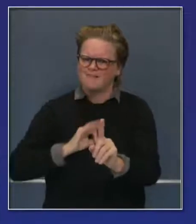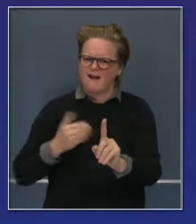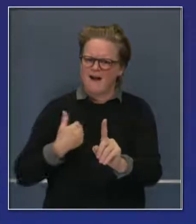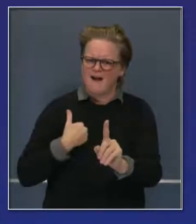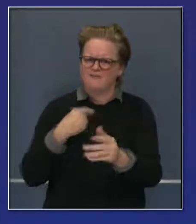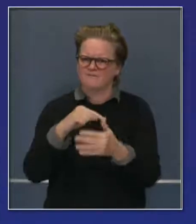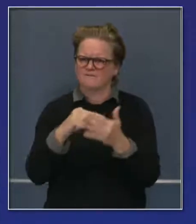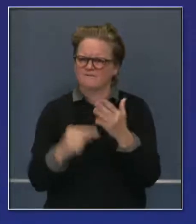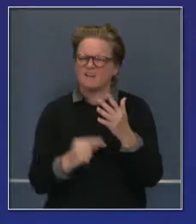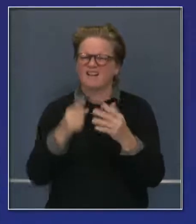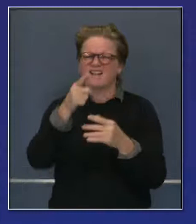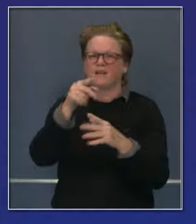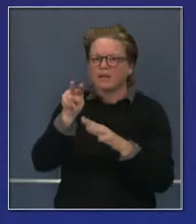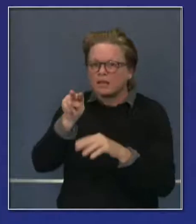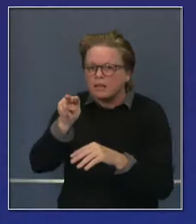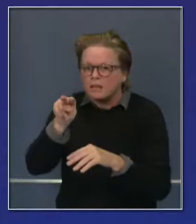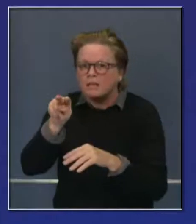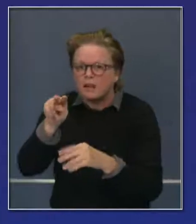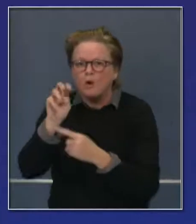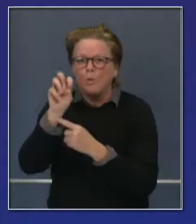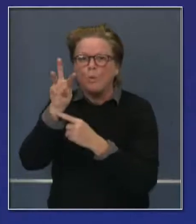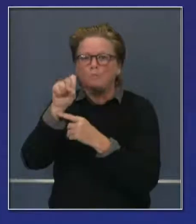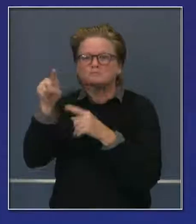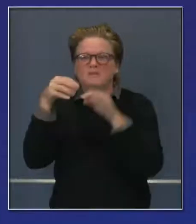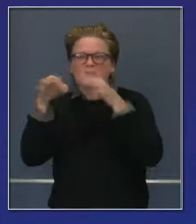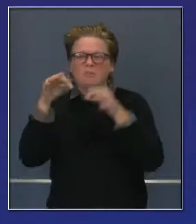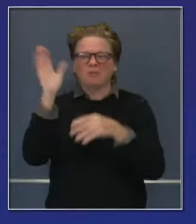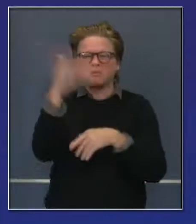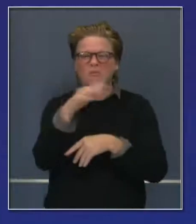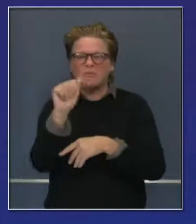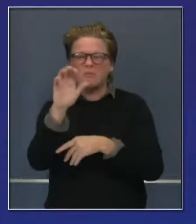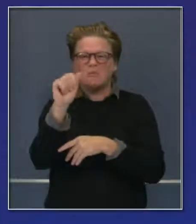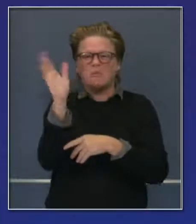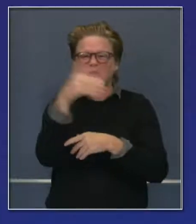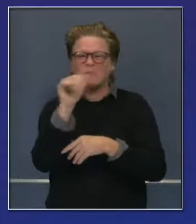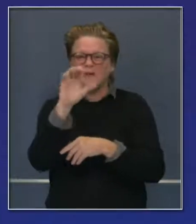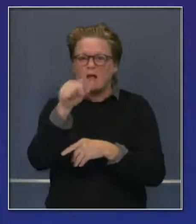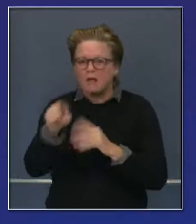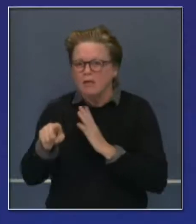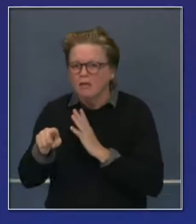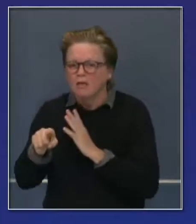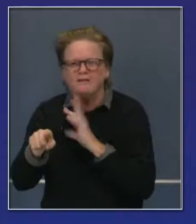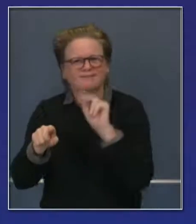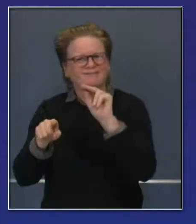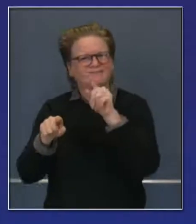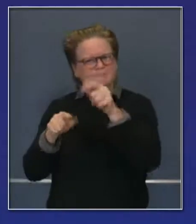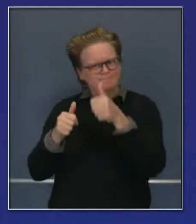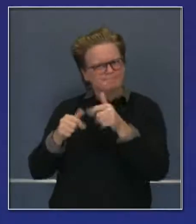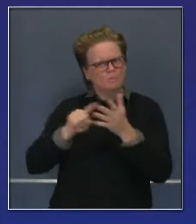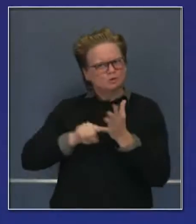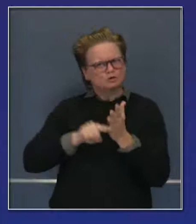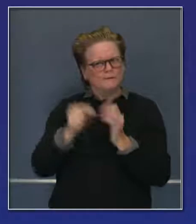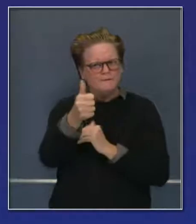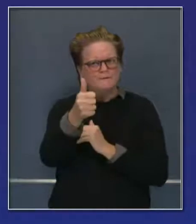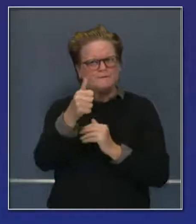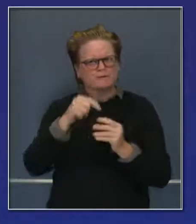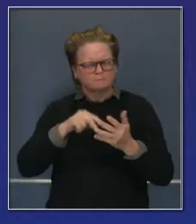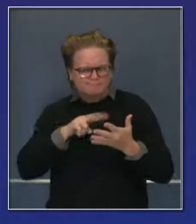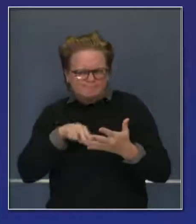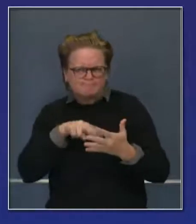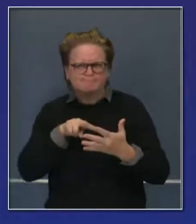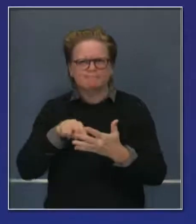the time, actually learn a little bit more by investigating the impact, because at the end of the day, the entire system